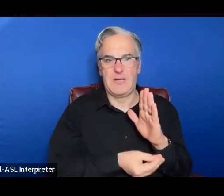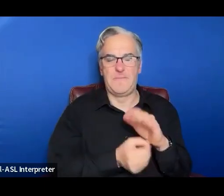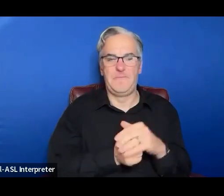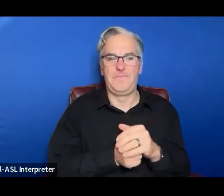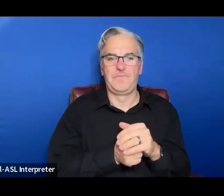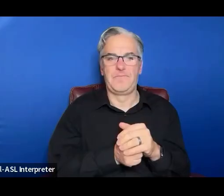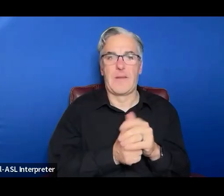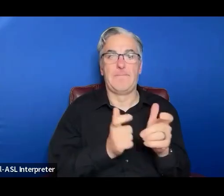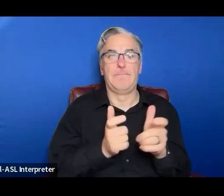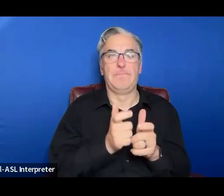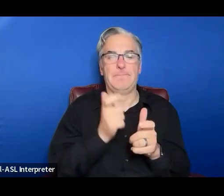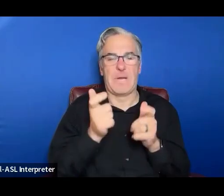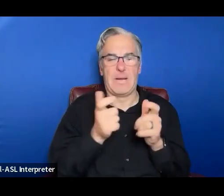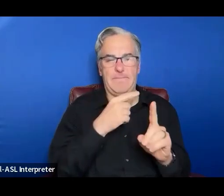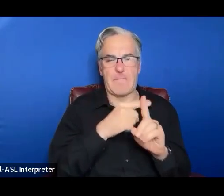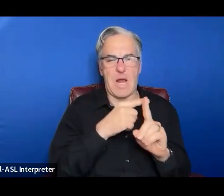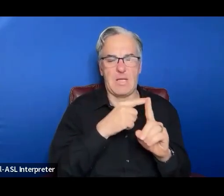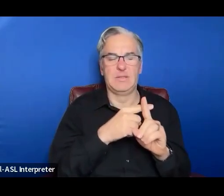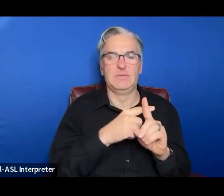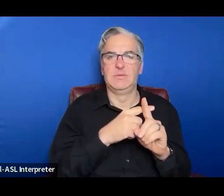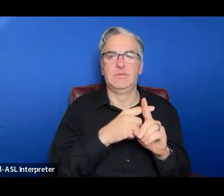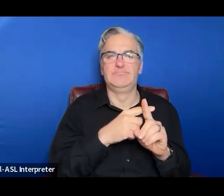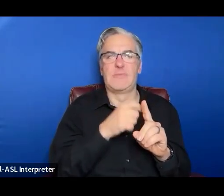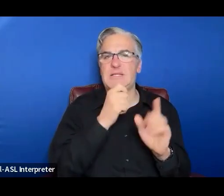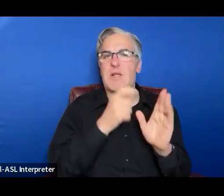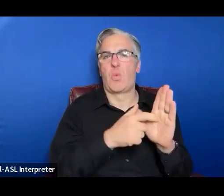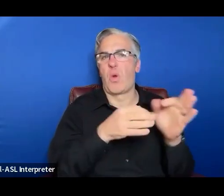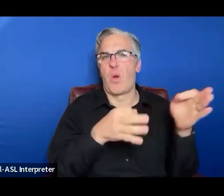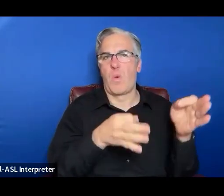The big advantage is that it avoids probate.